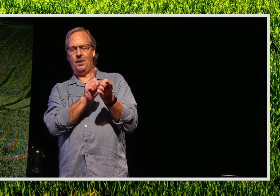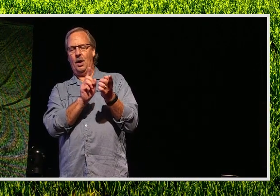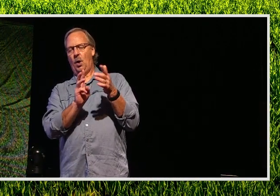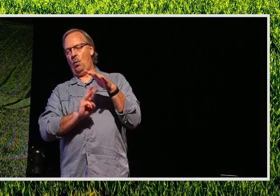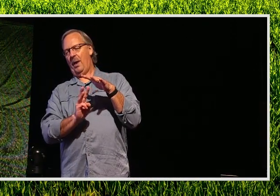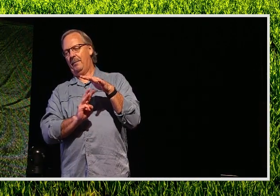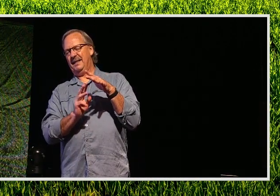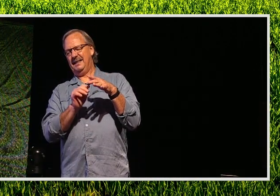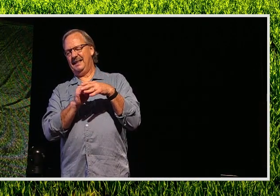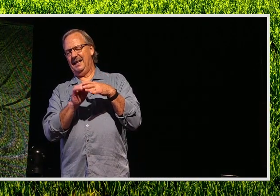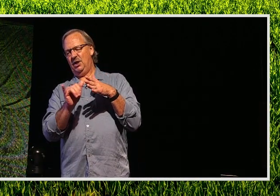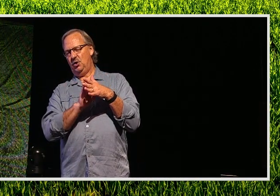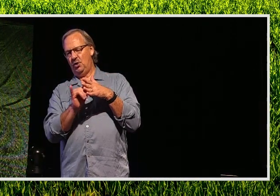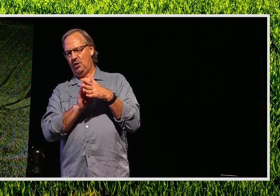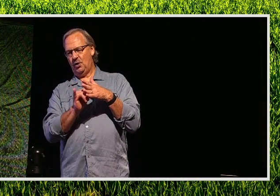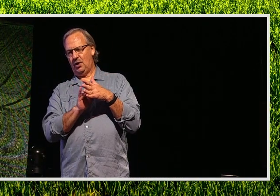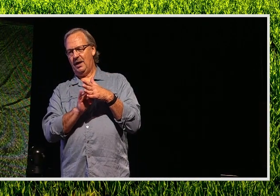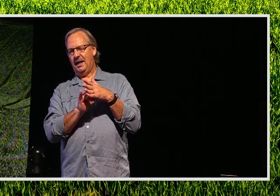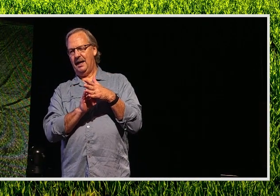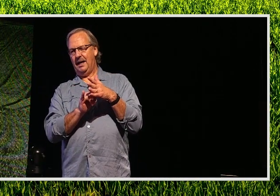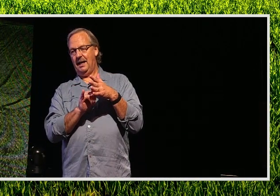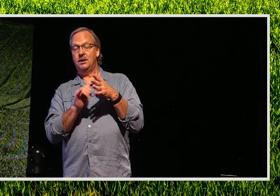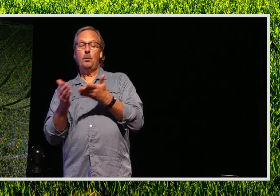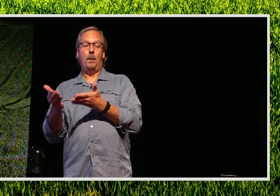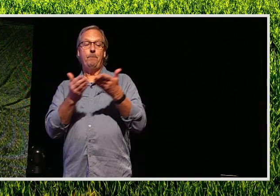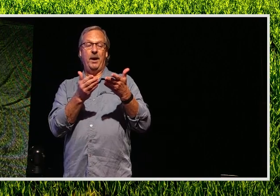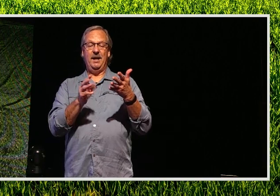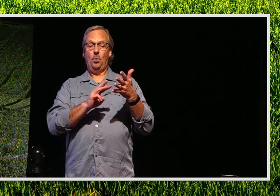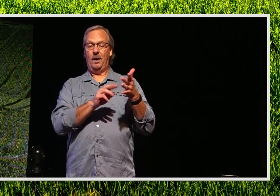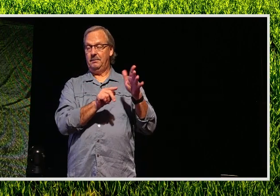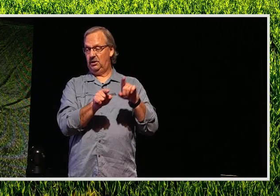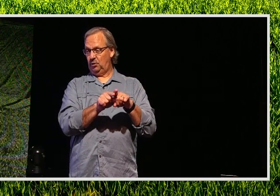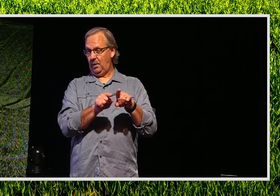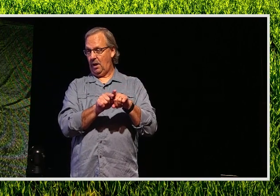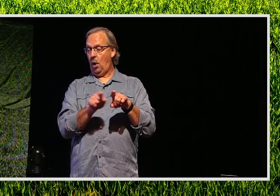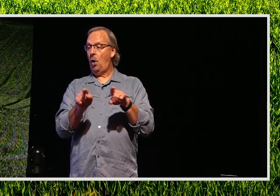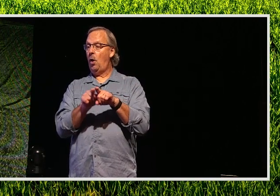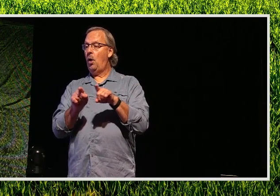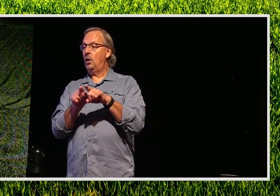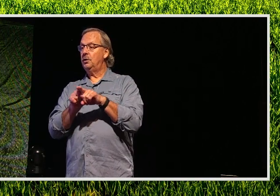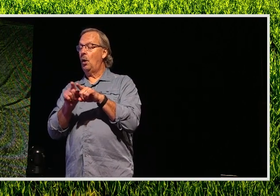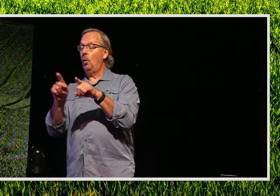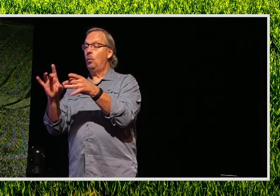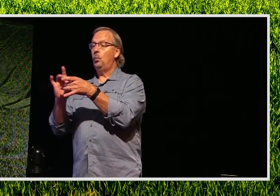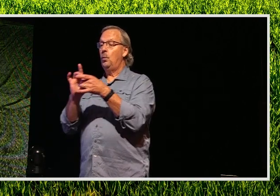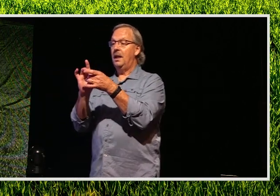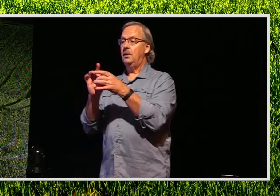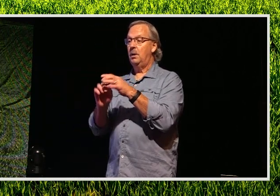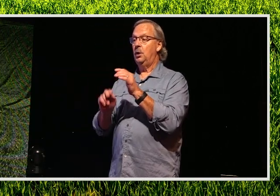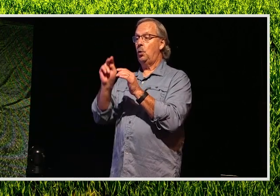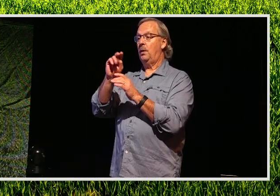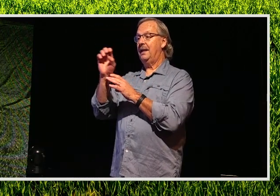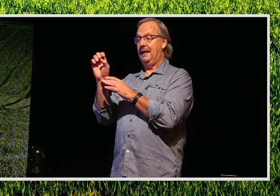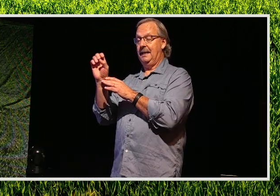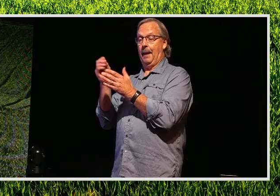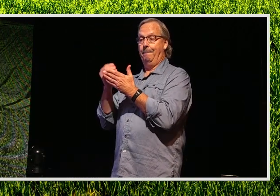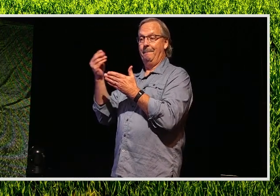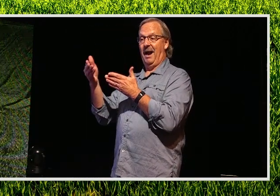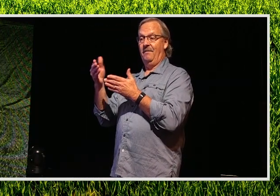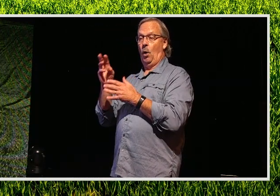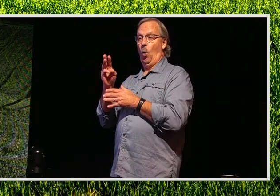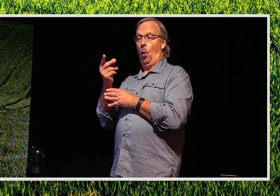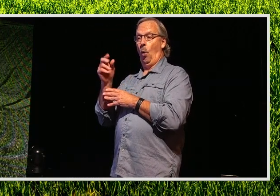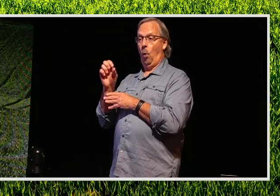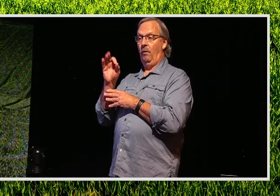in New York, and they actually are bringing our chocolate into Wegmans as well. We've also been able to form a relationship with the Northeast buyer for Whole Foods, and